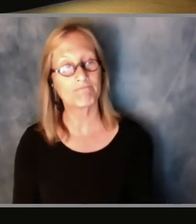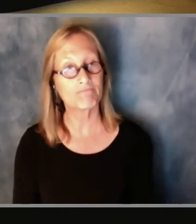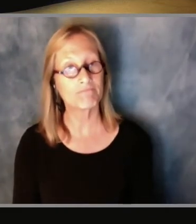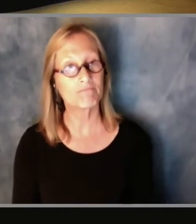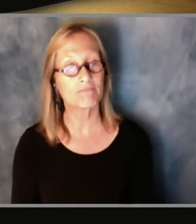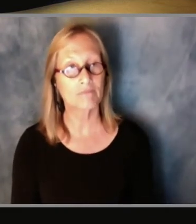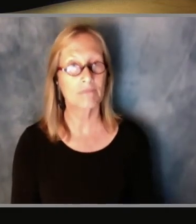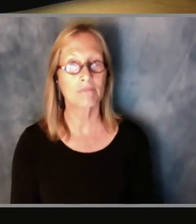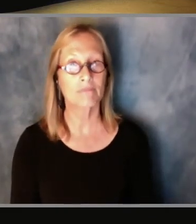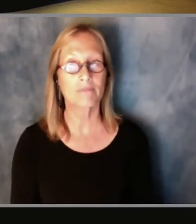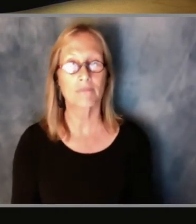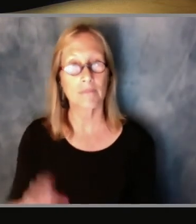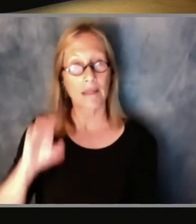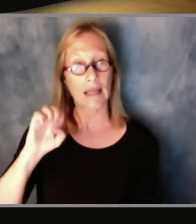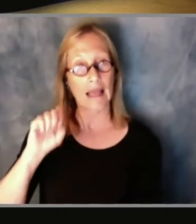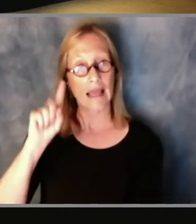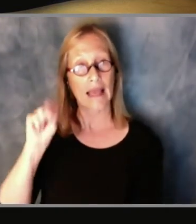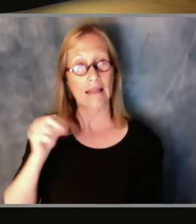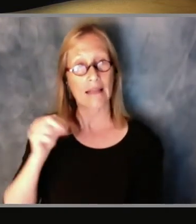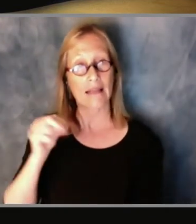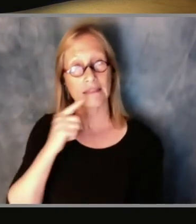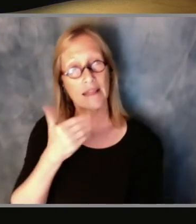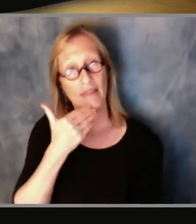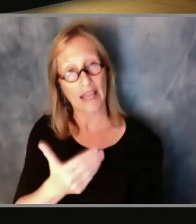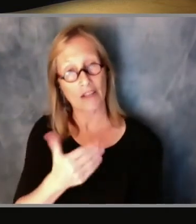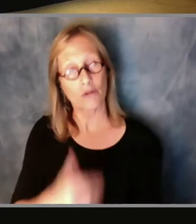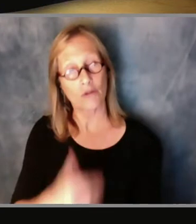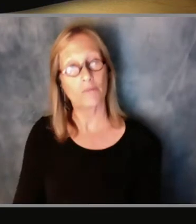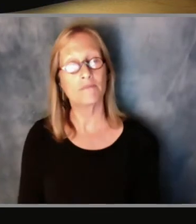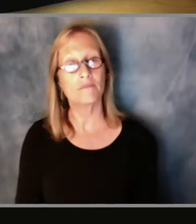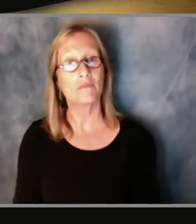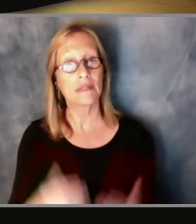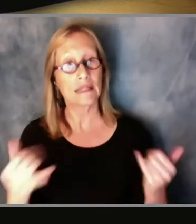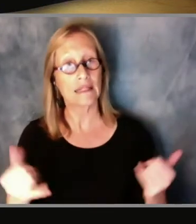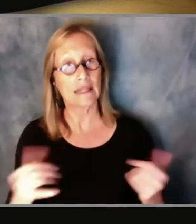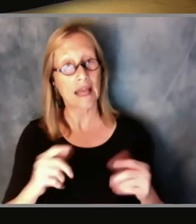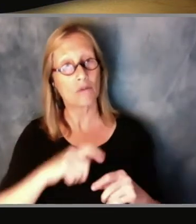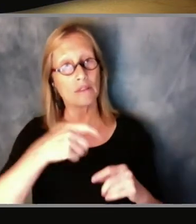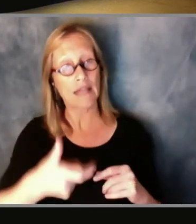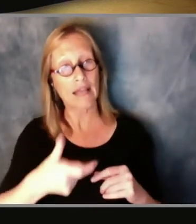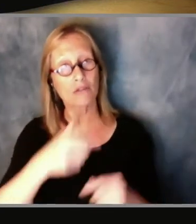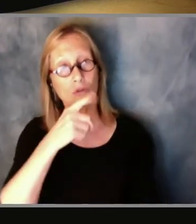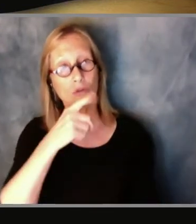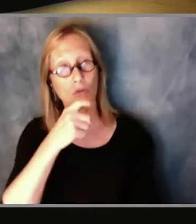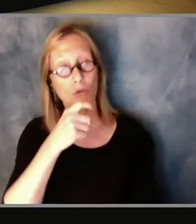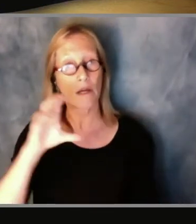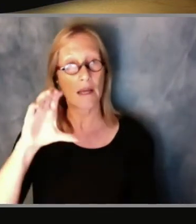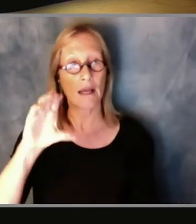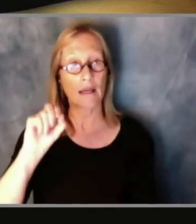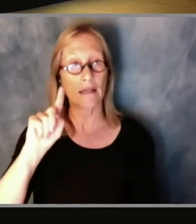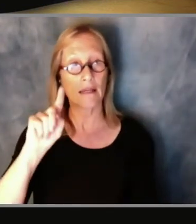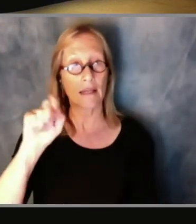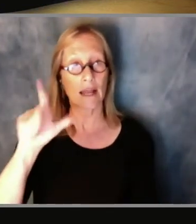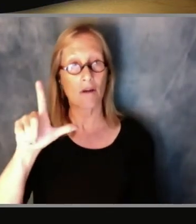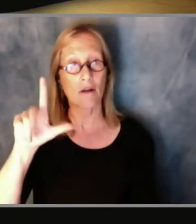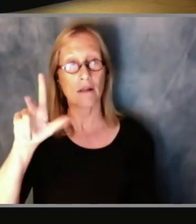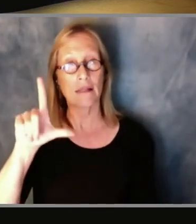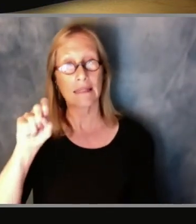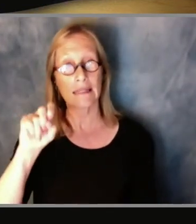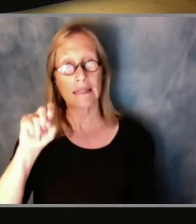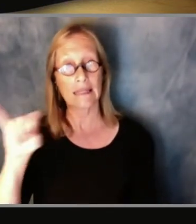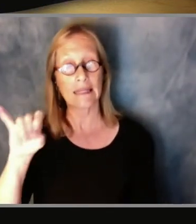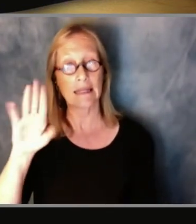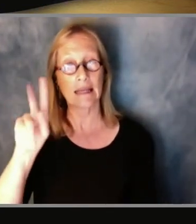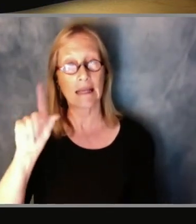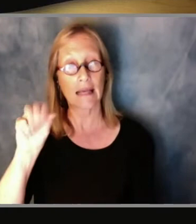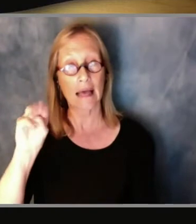Thank you. This is Ellen. Let's go now to Carol Lee Kamekona.